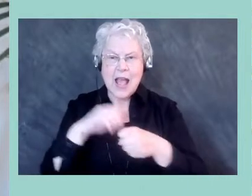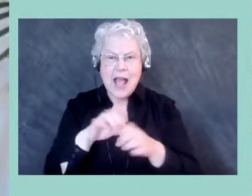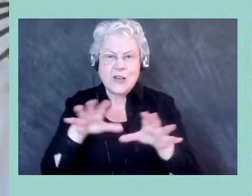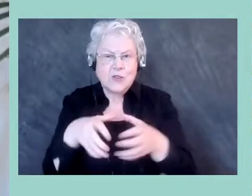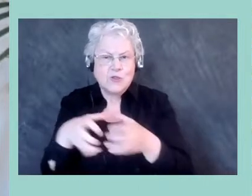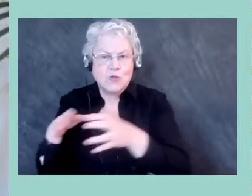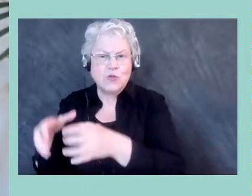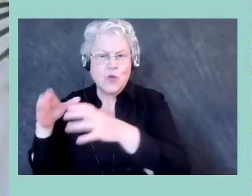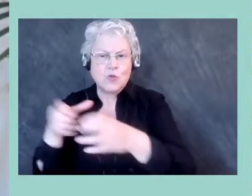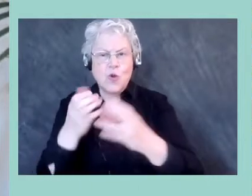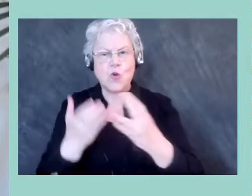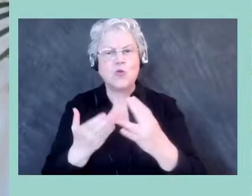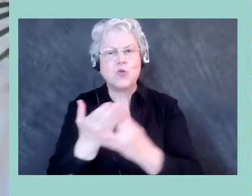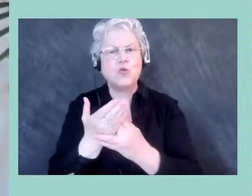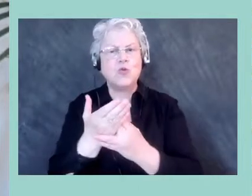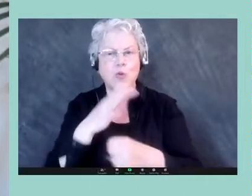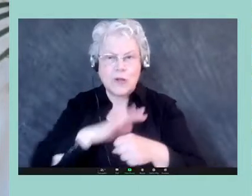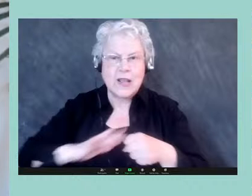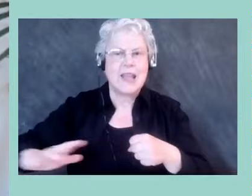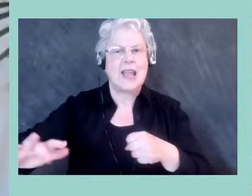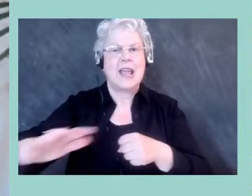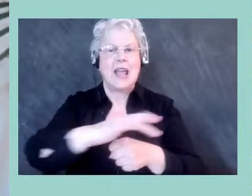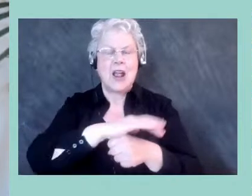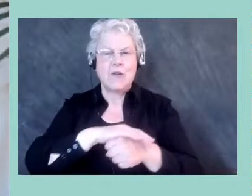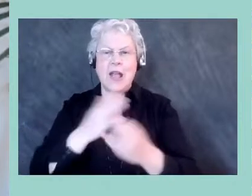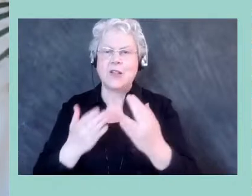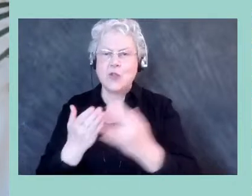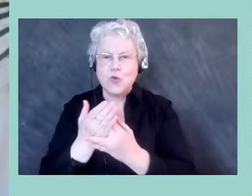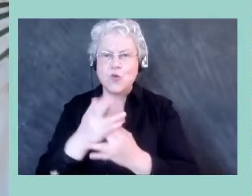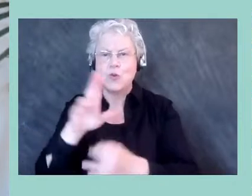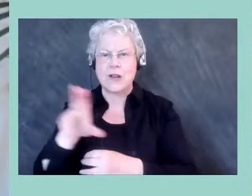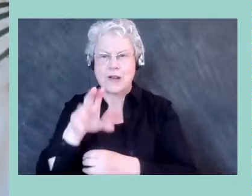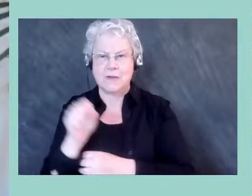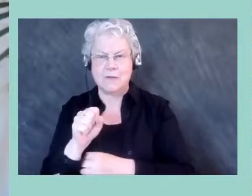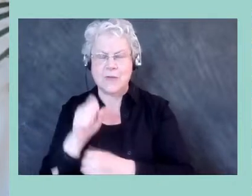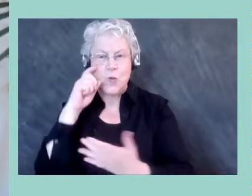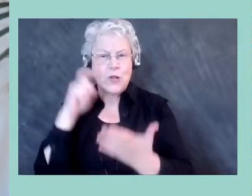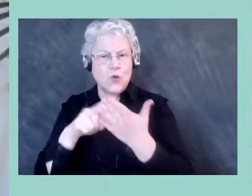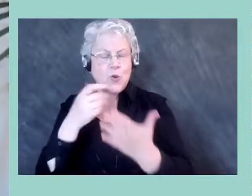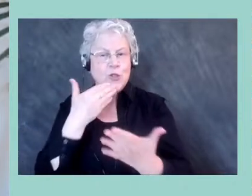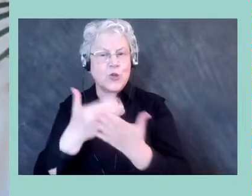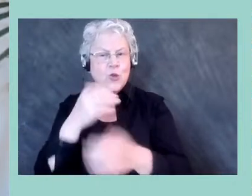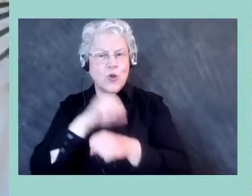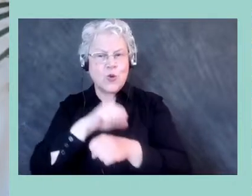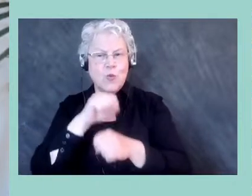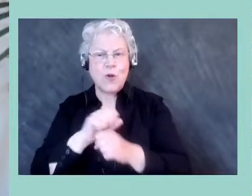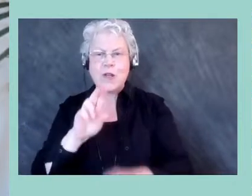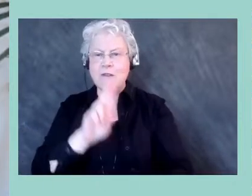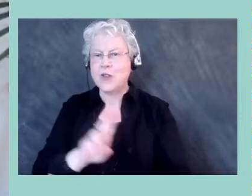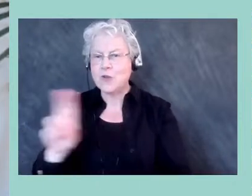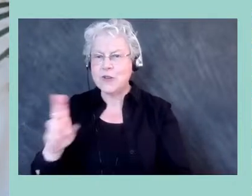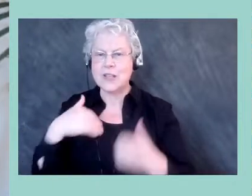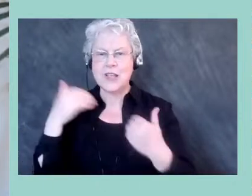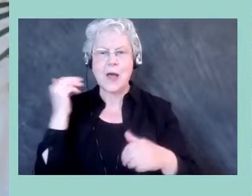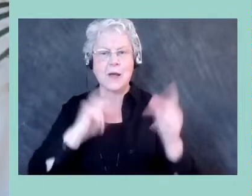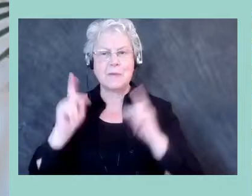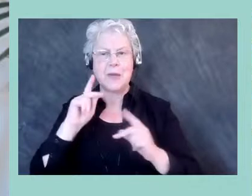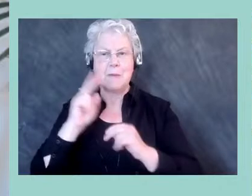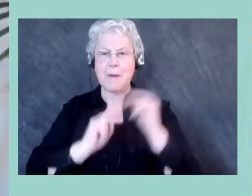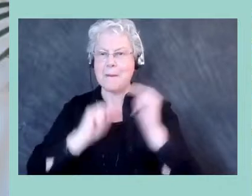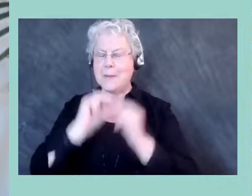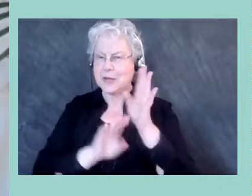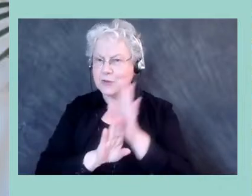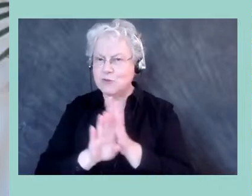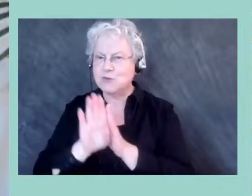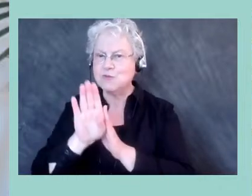our regions and continent. We see the good work of Unitarian Universalist young people rebuilding and rejuvenating